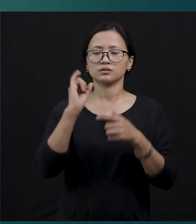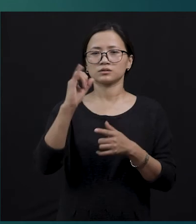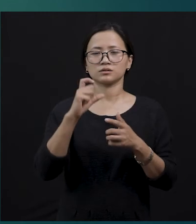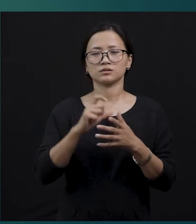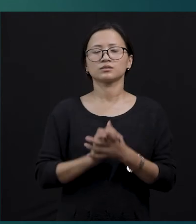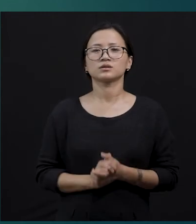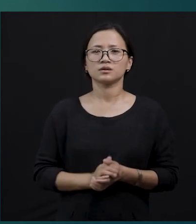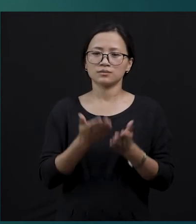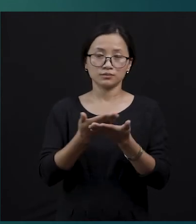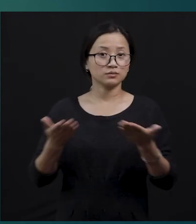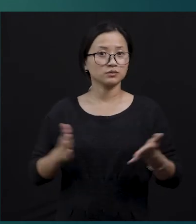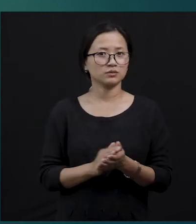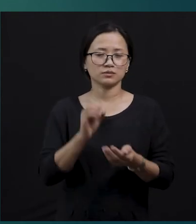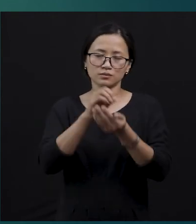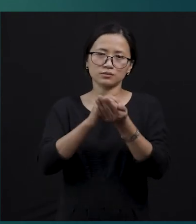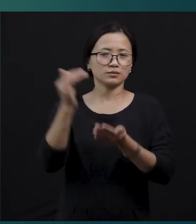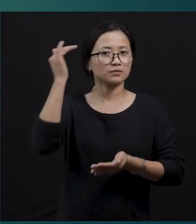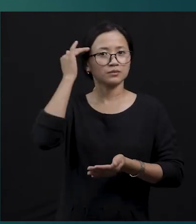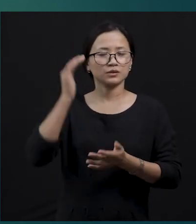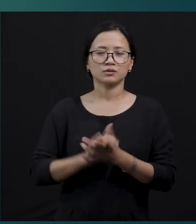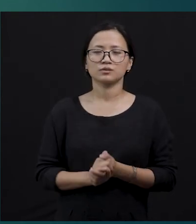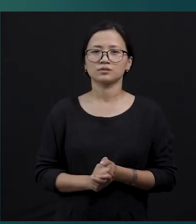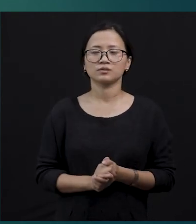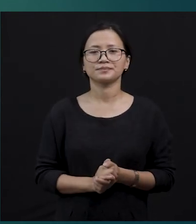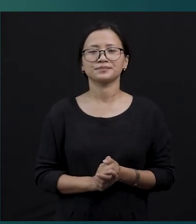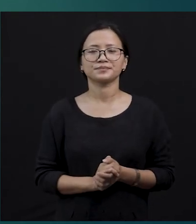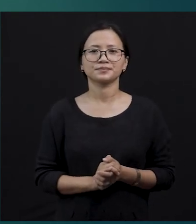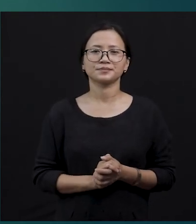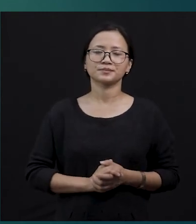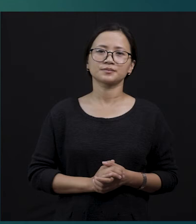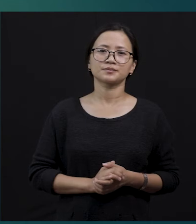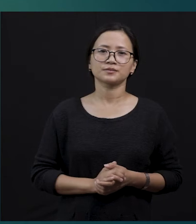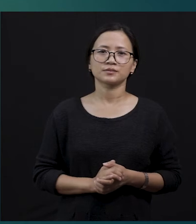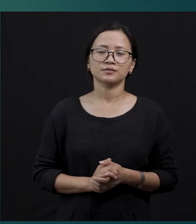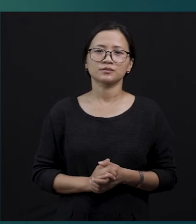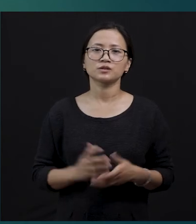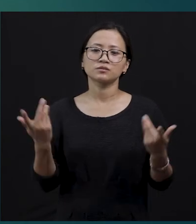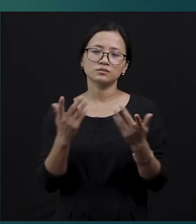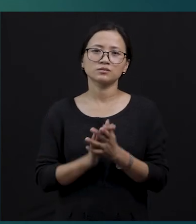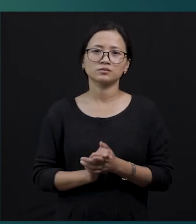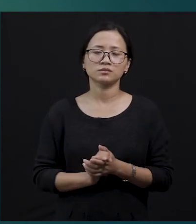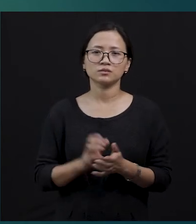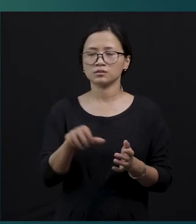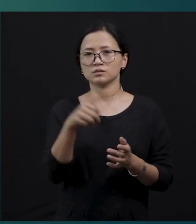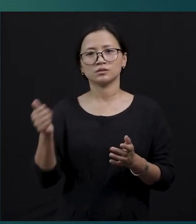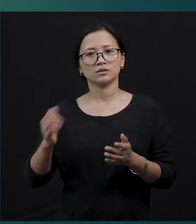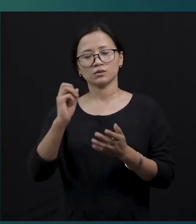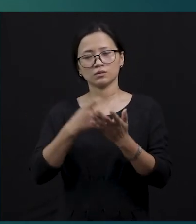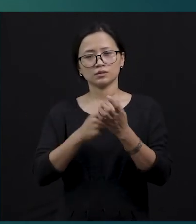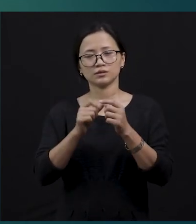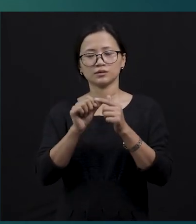it in your mind, that only during the leap year, February have 29 days, whereas in other